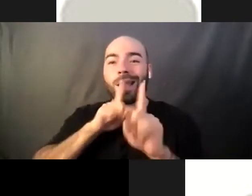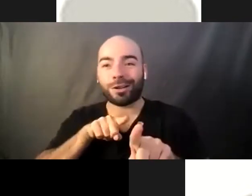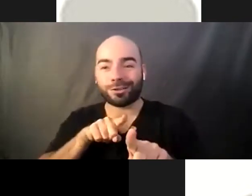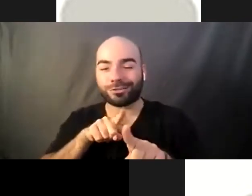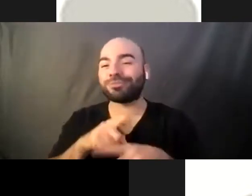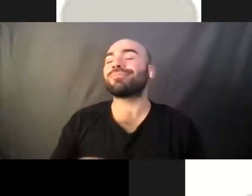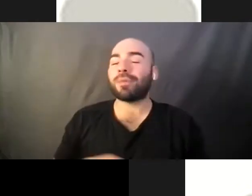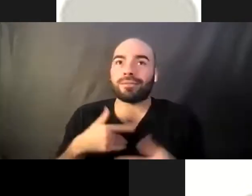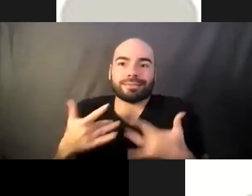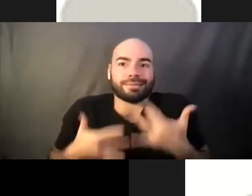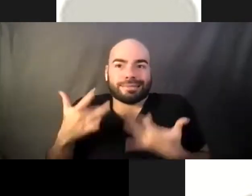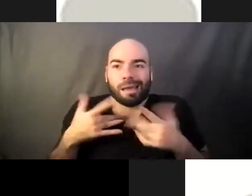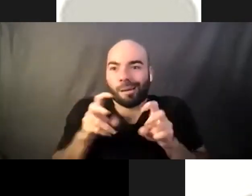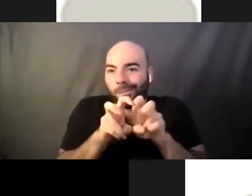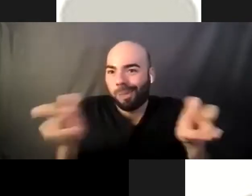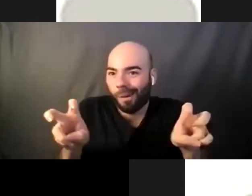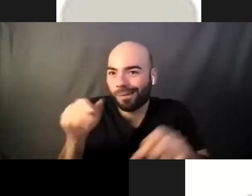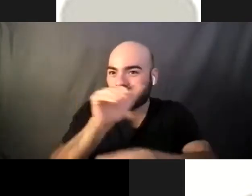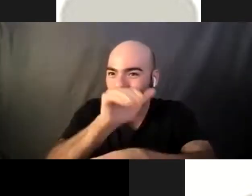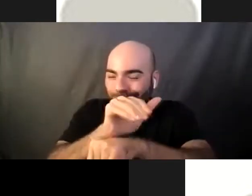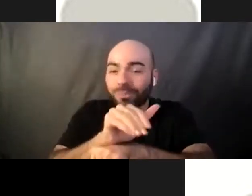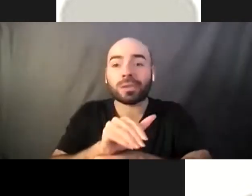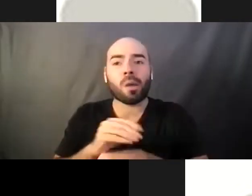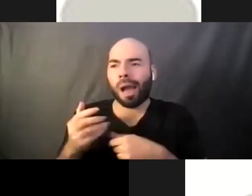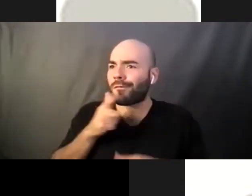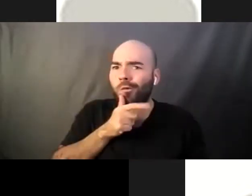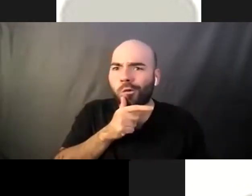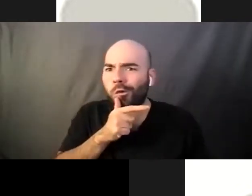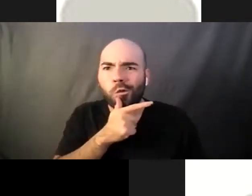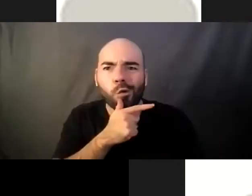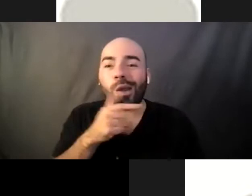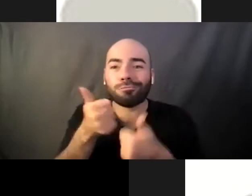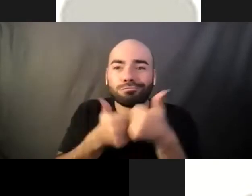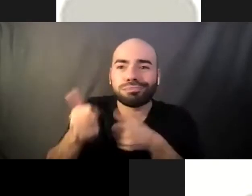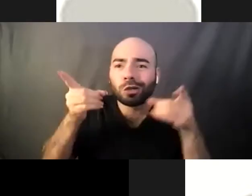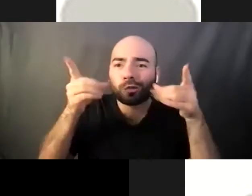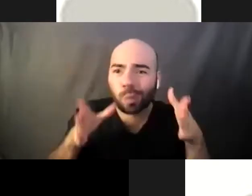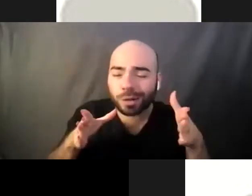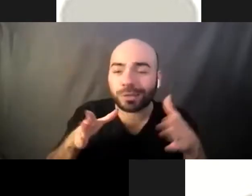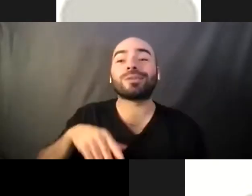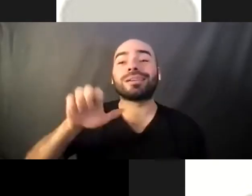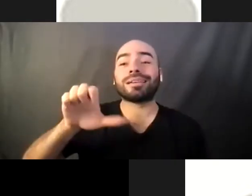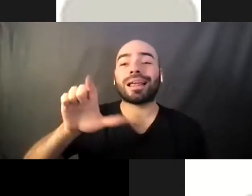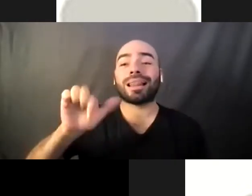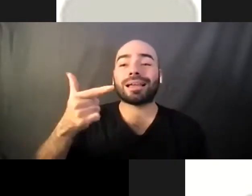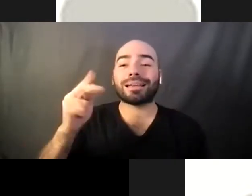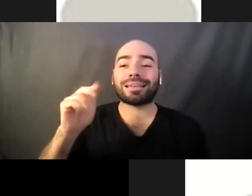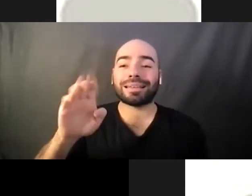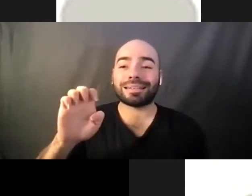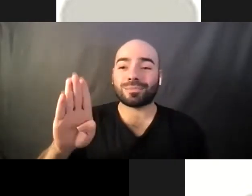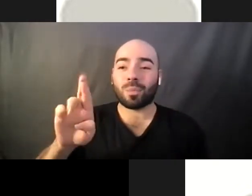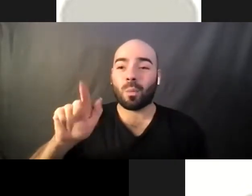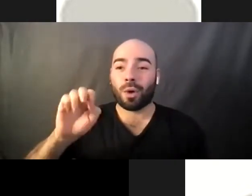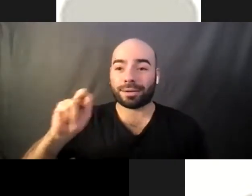very exciting panel for you tonight. We are joined by the director of Pier Kids, Elegance Bratton, the producer of